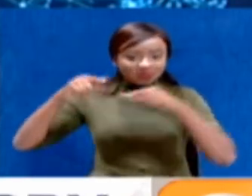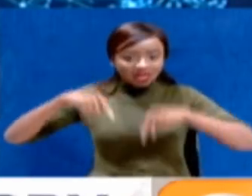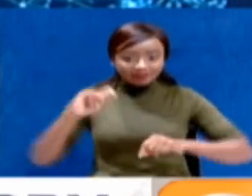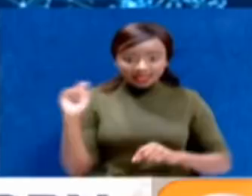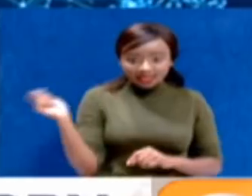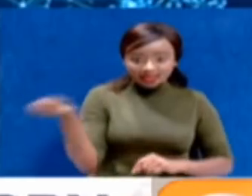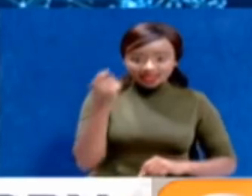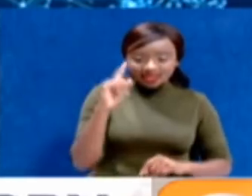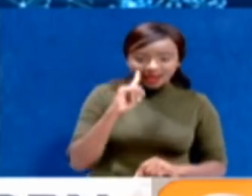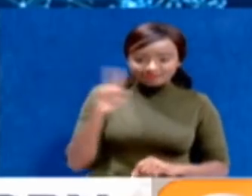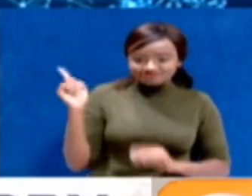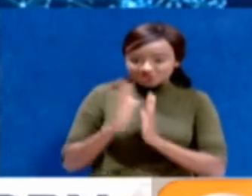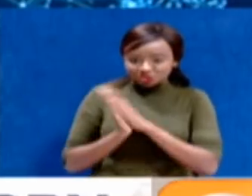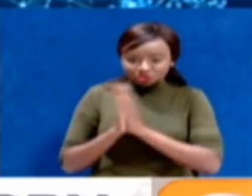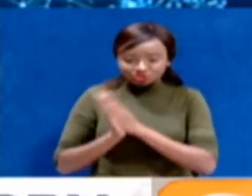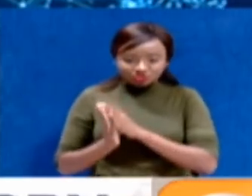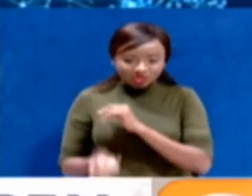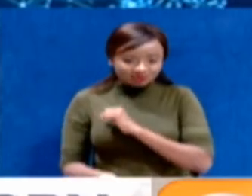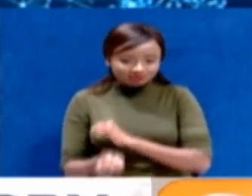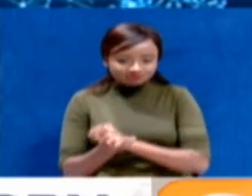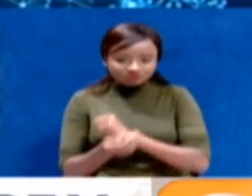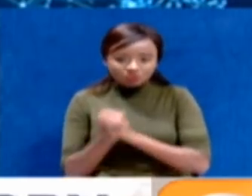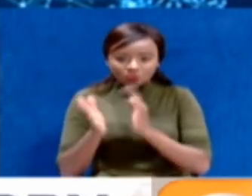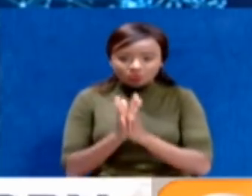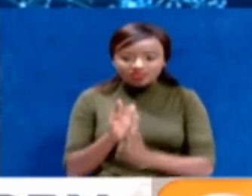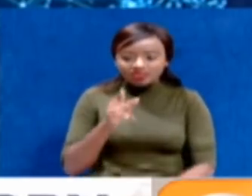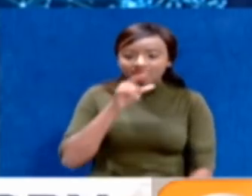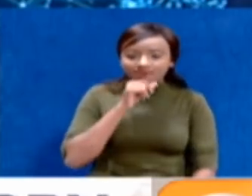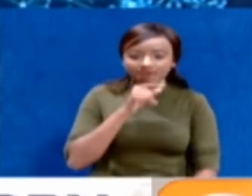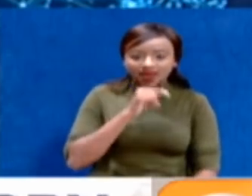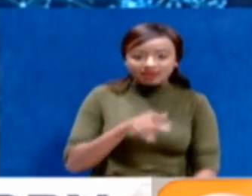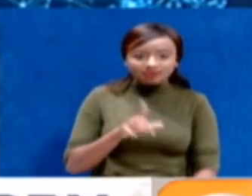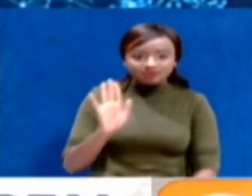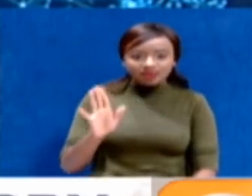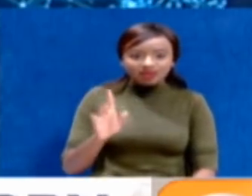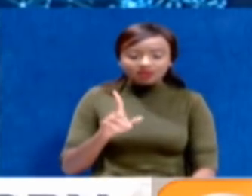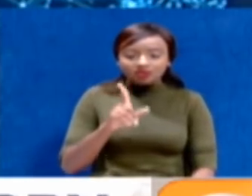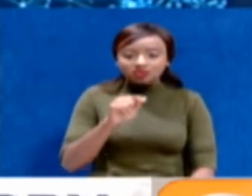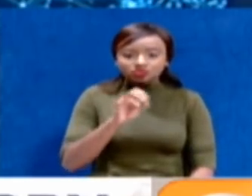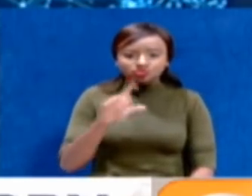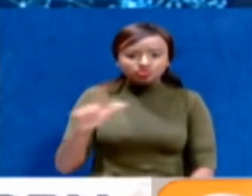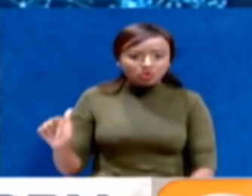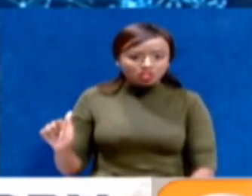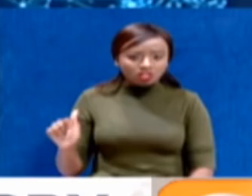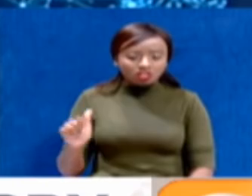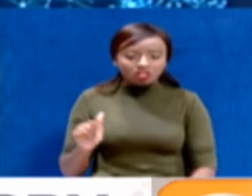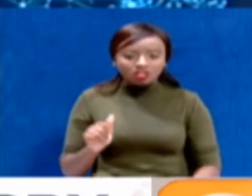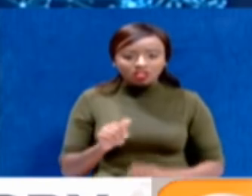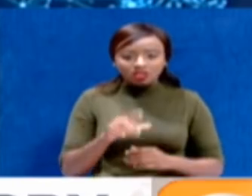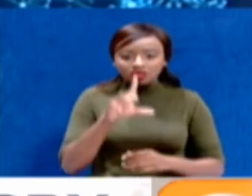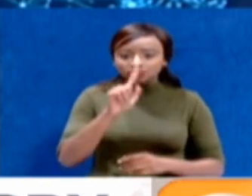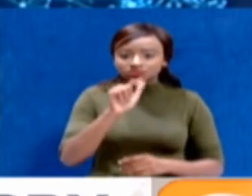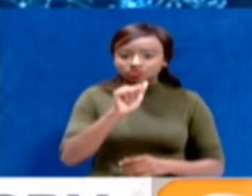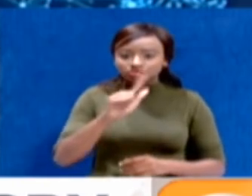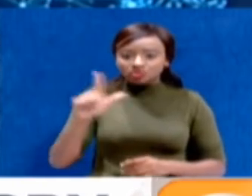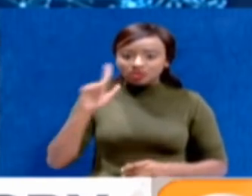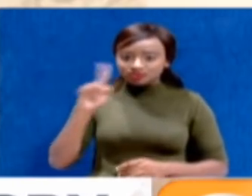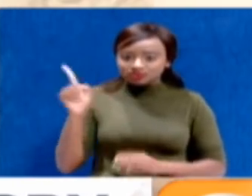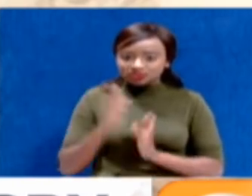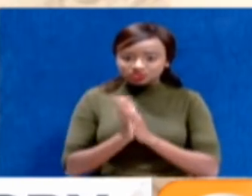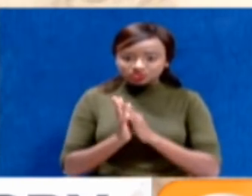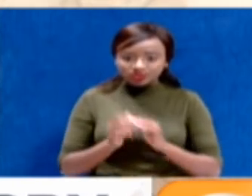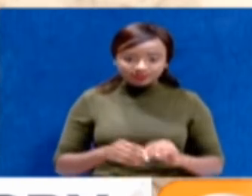own Bernard Ndong spent the day with Tall, that's what they call him. Here is his story.